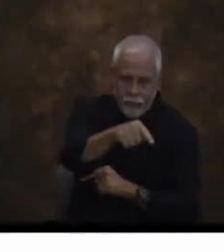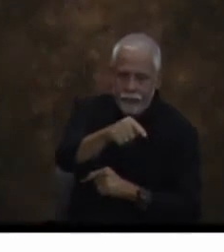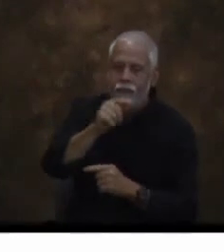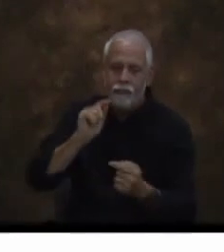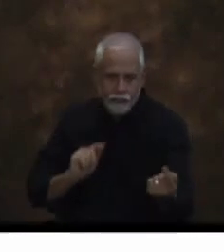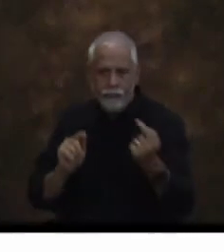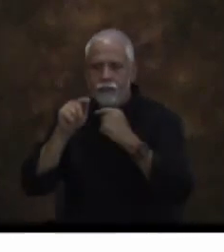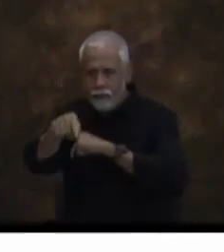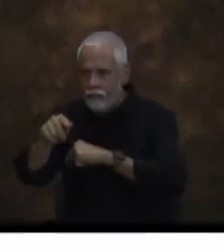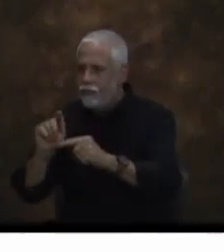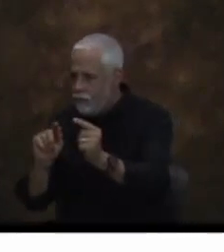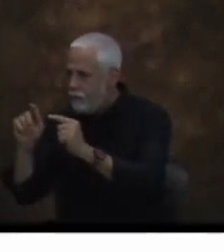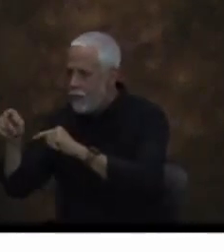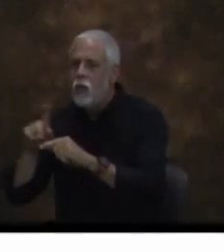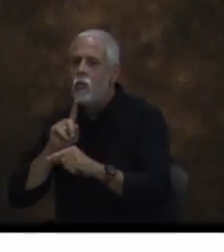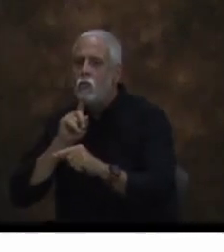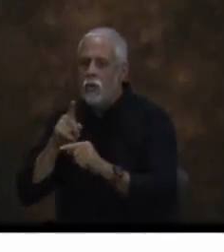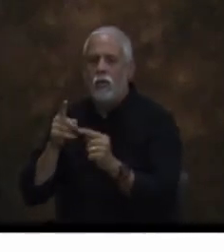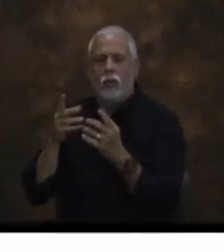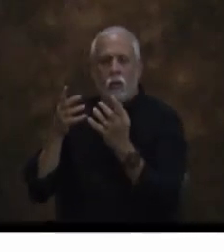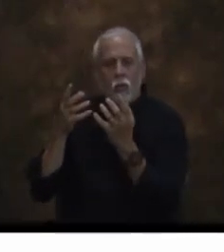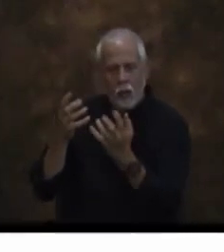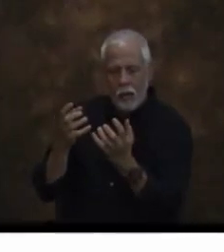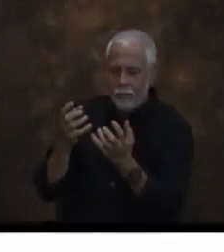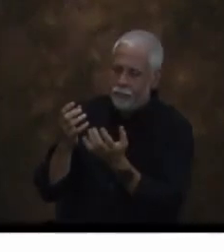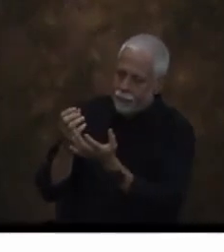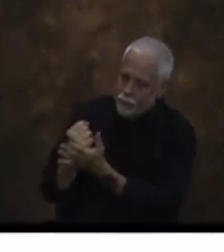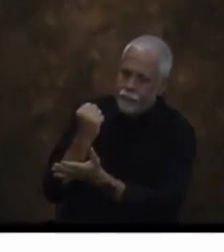So really leveraging and